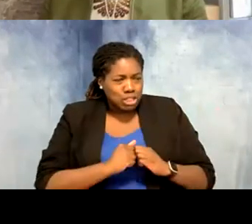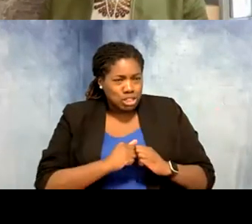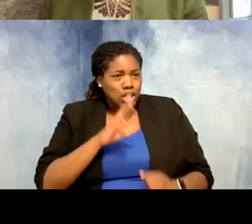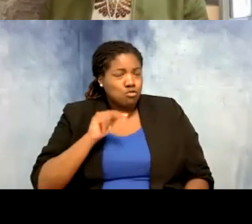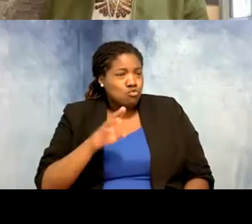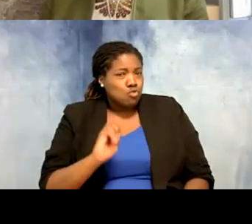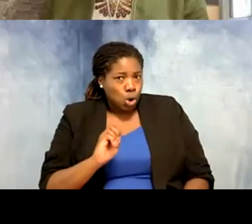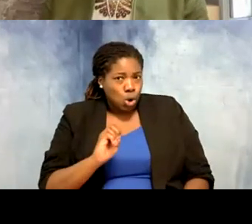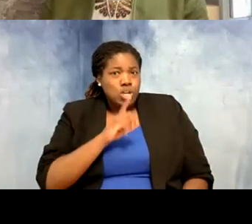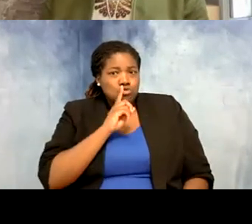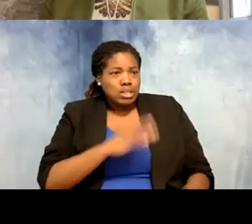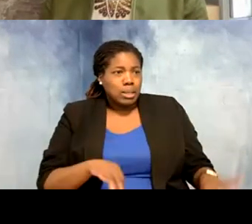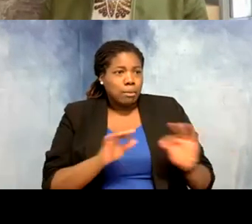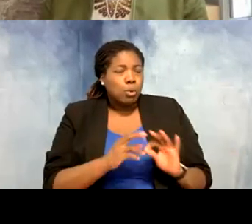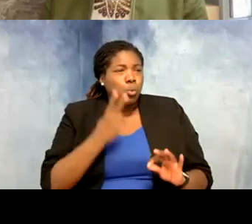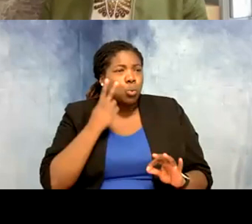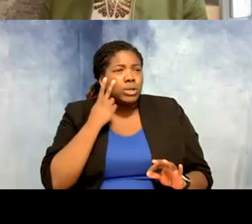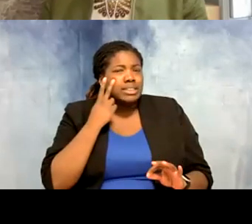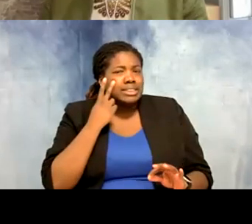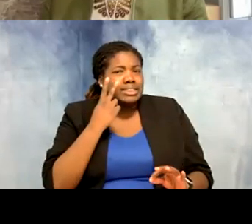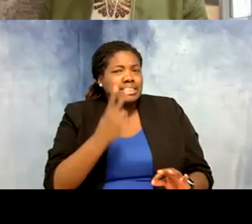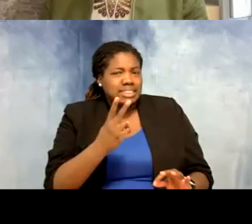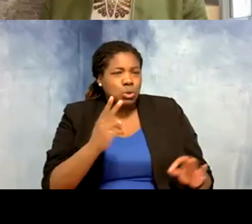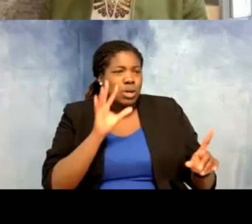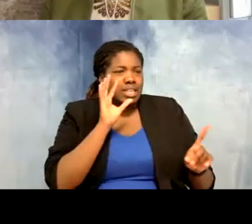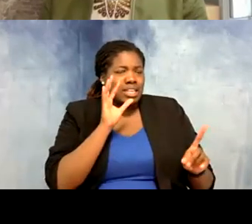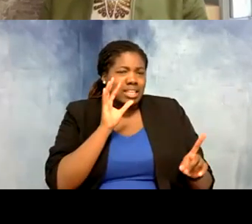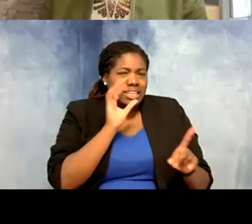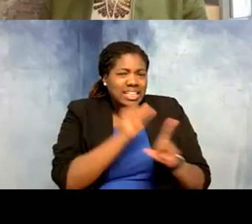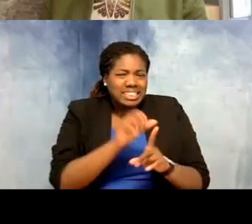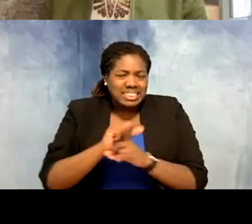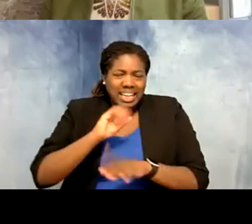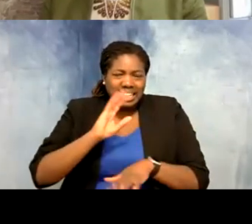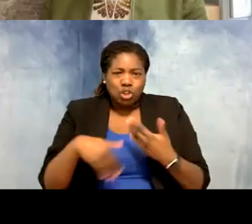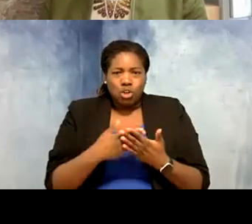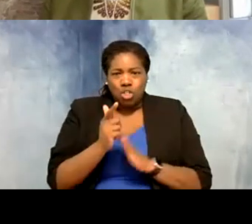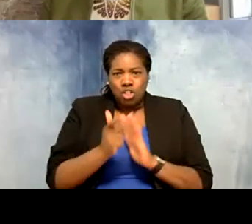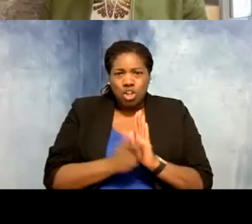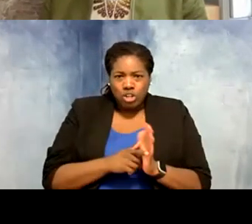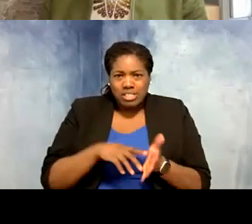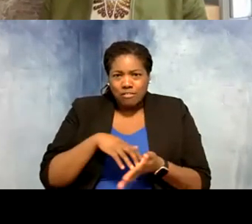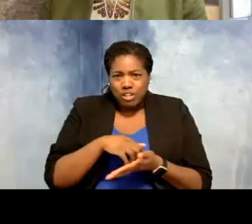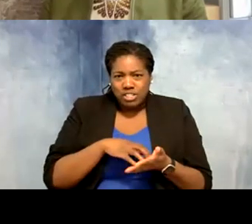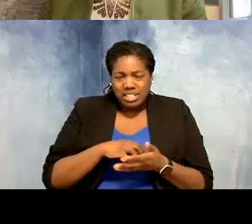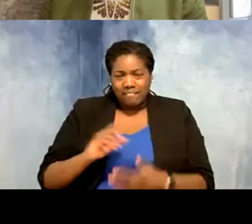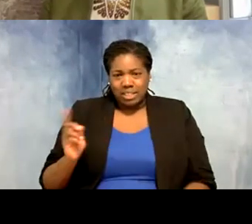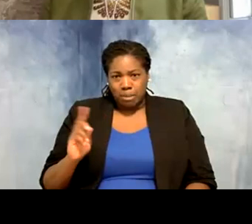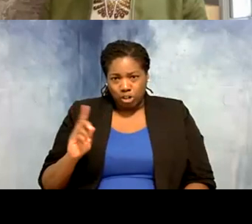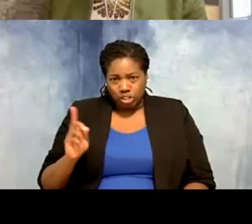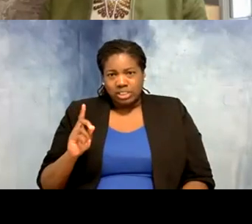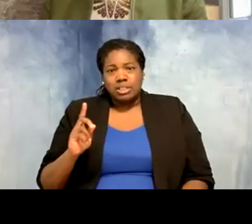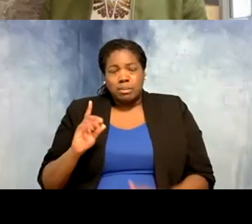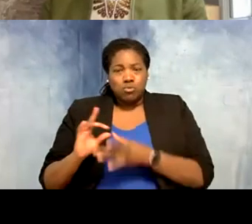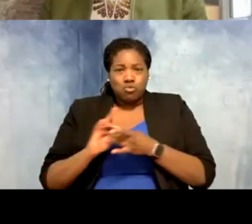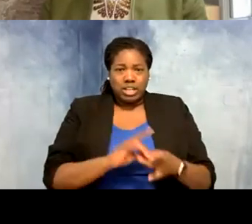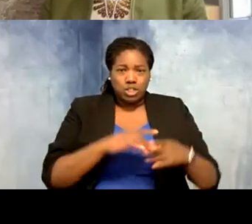it's really important, but also what we see in terms of the attacks on our rule of law and the fragility of our democracy is being tied